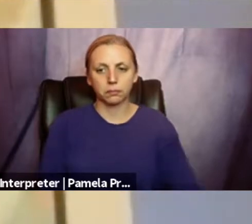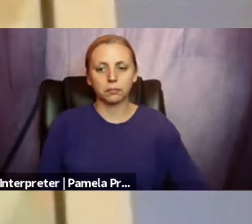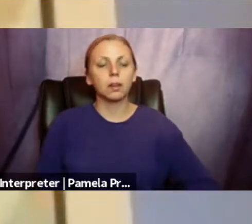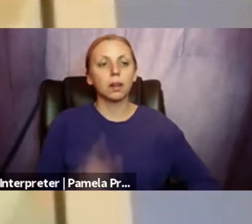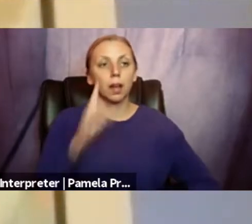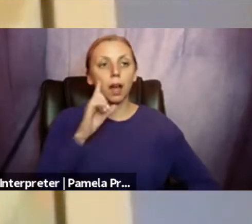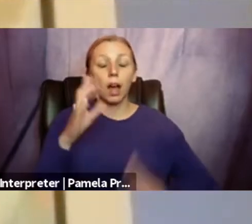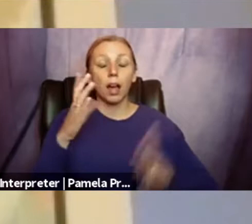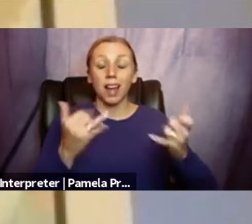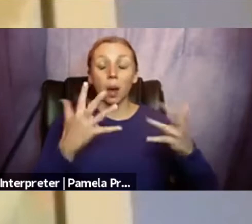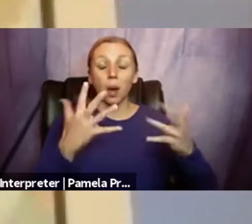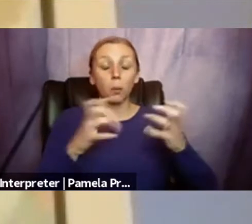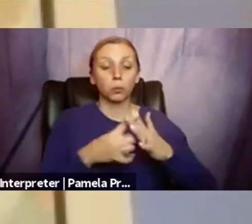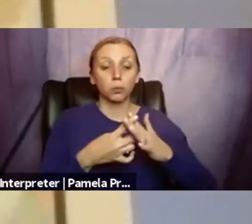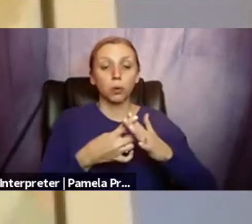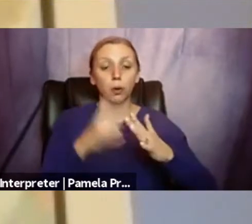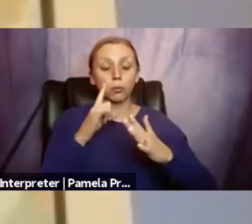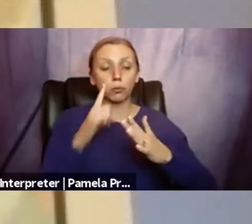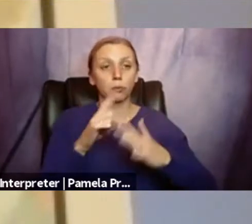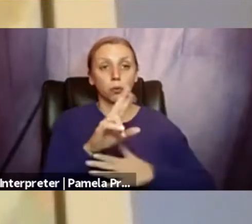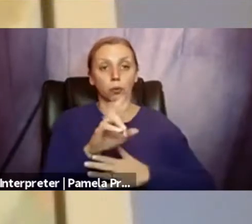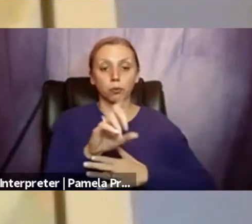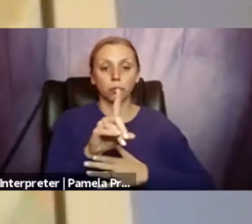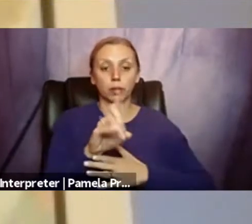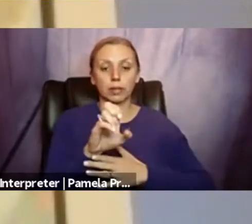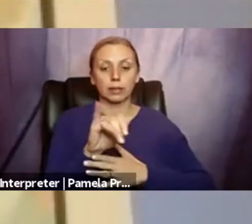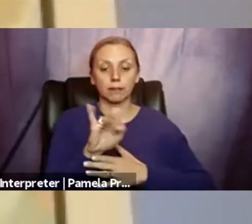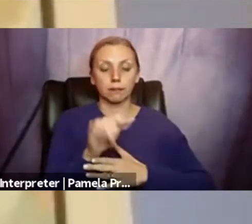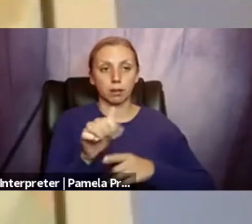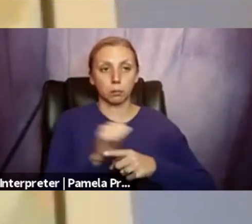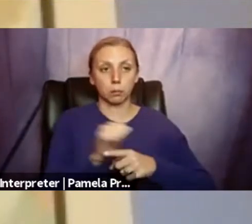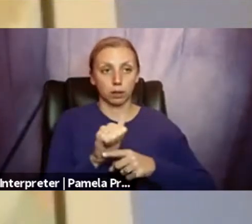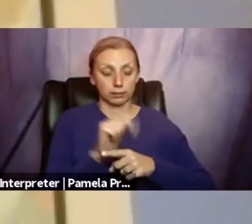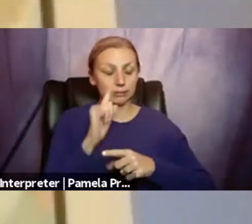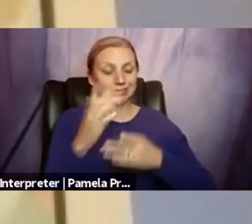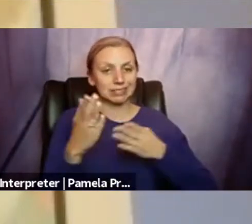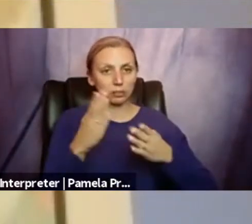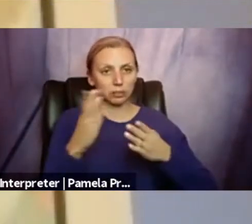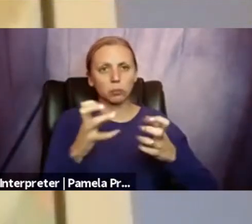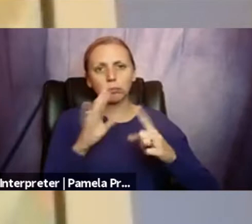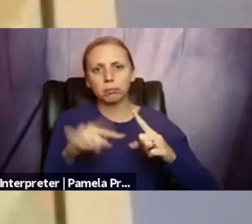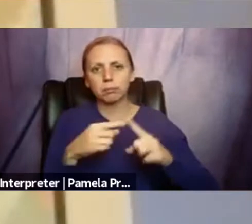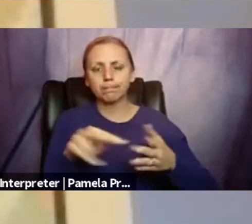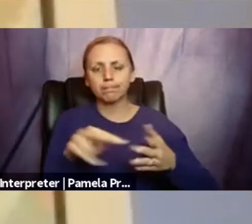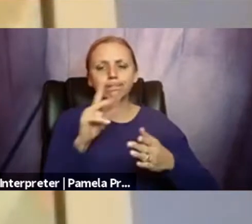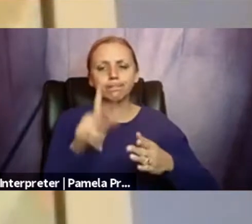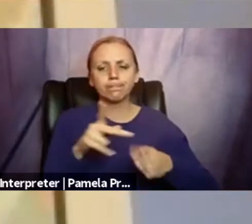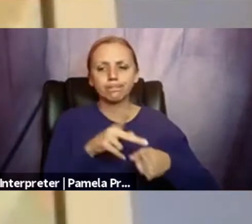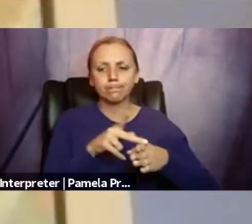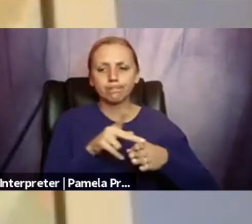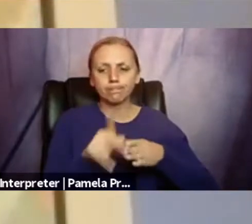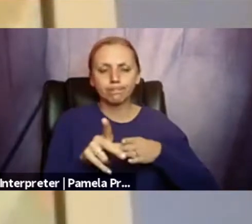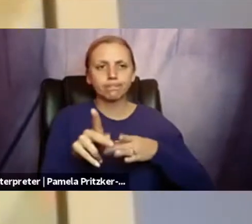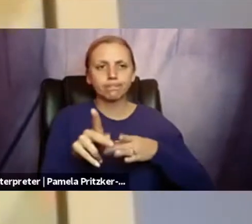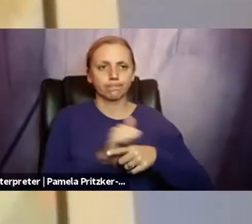conversation. This series focuses on the evolving landscape for dance as a professional practice, living ritual, and